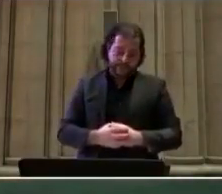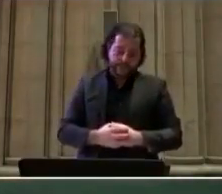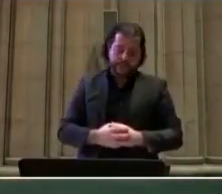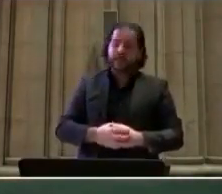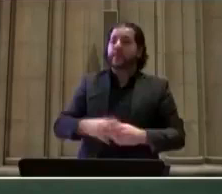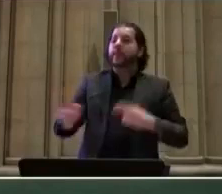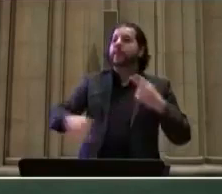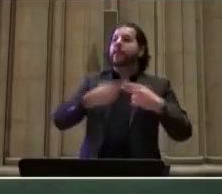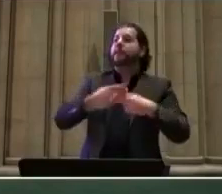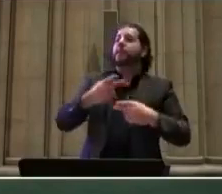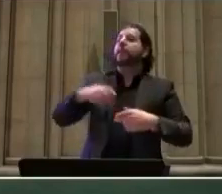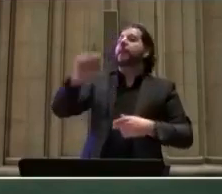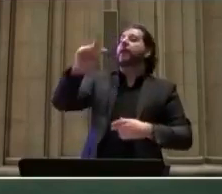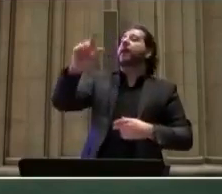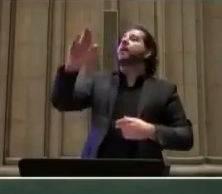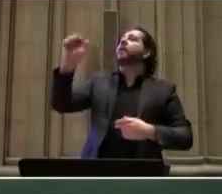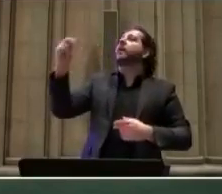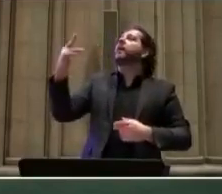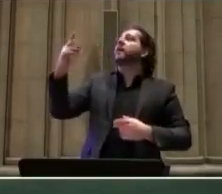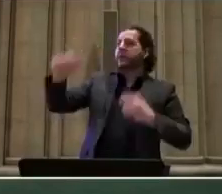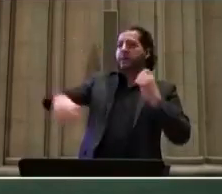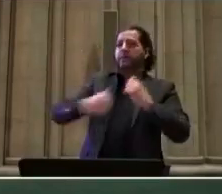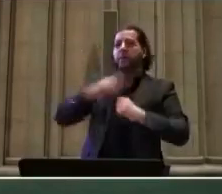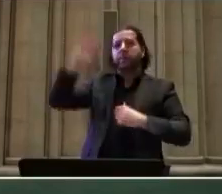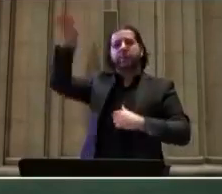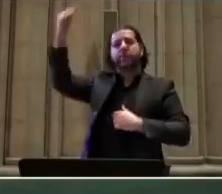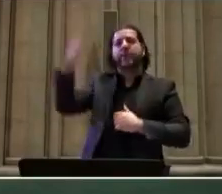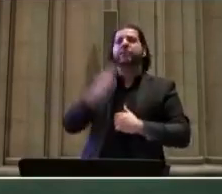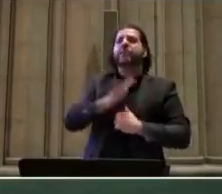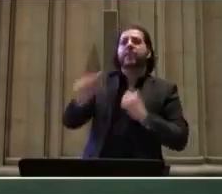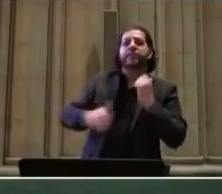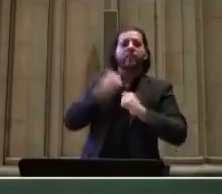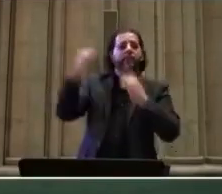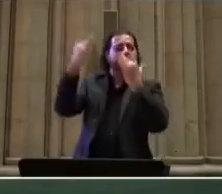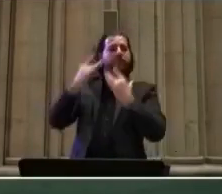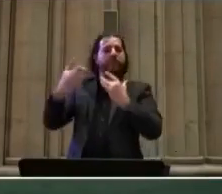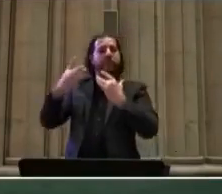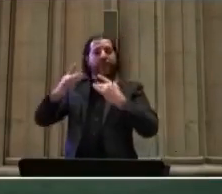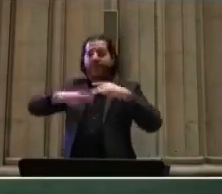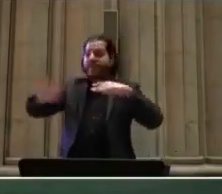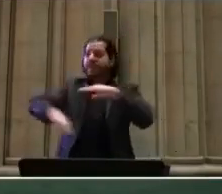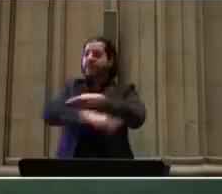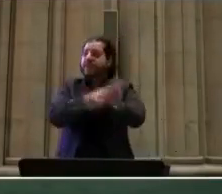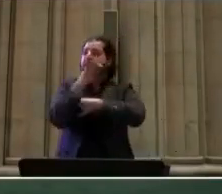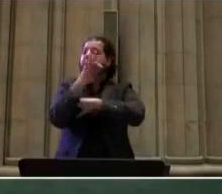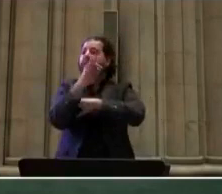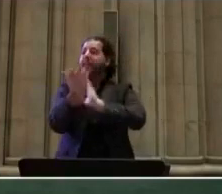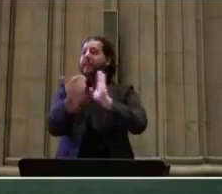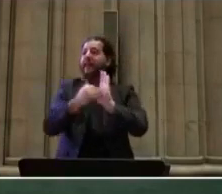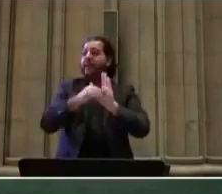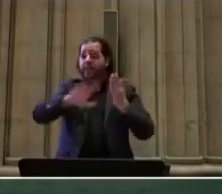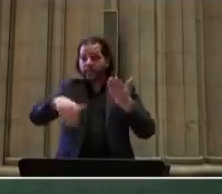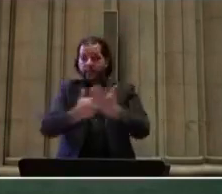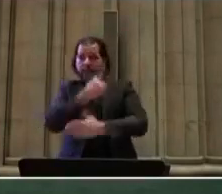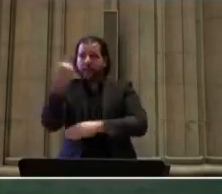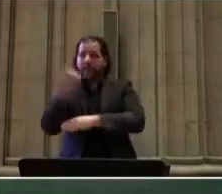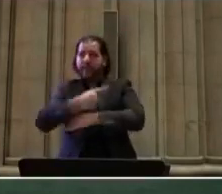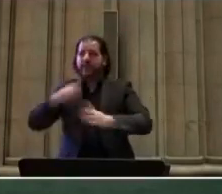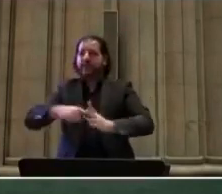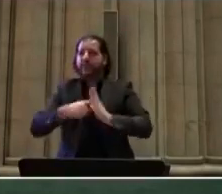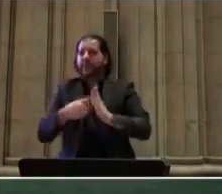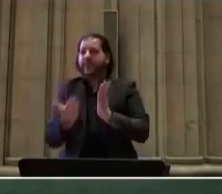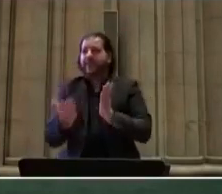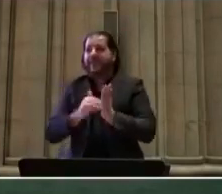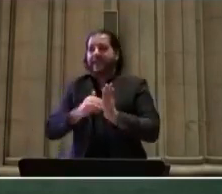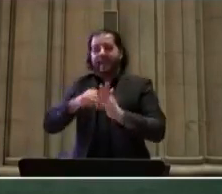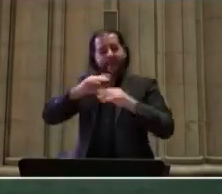In the name of Allah, the most gracious, the most merciful, the sun has risen once again and a new day has dawned upon us